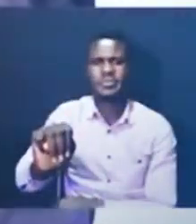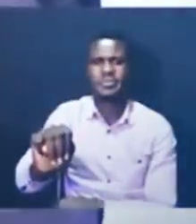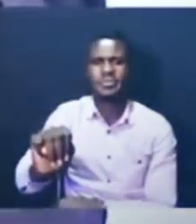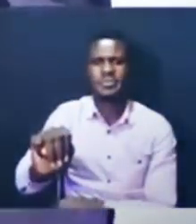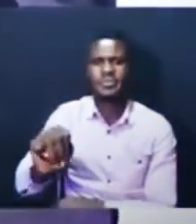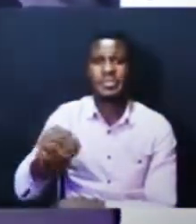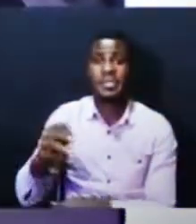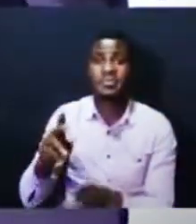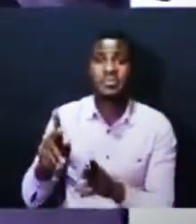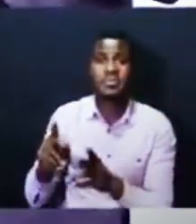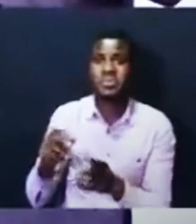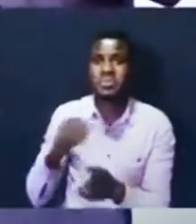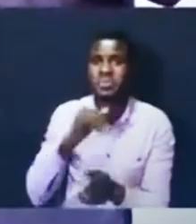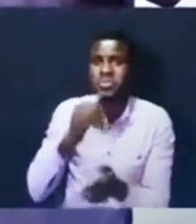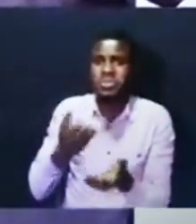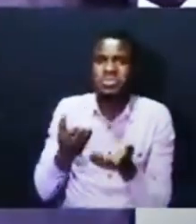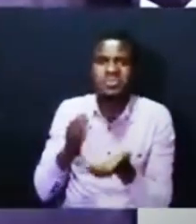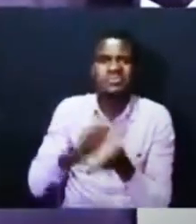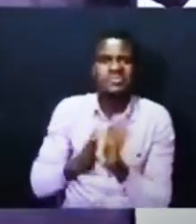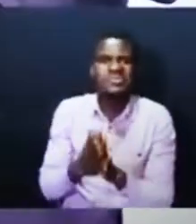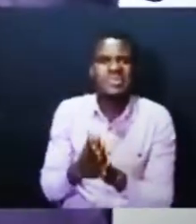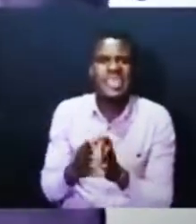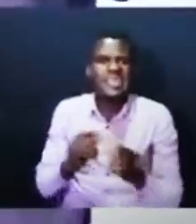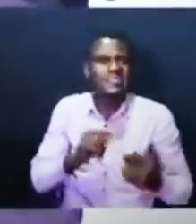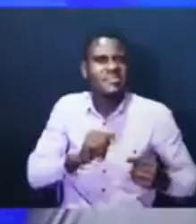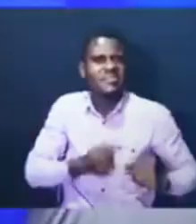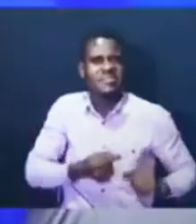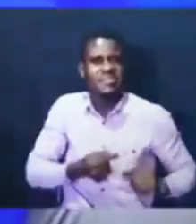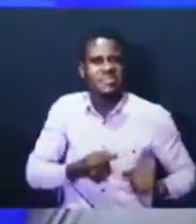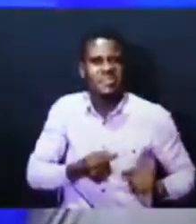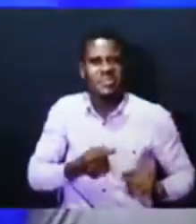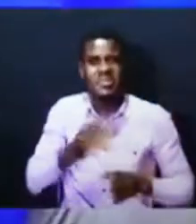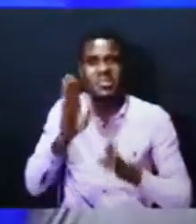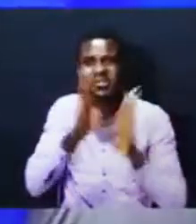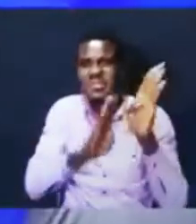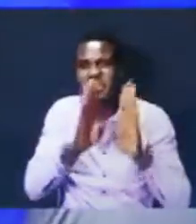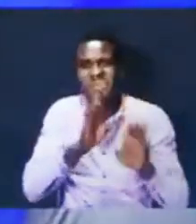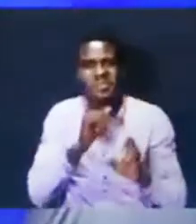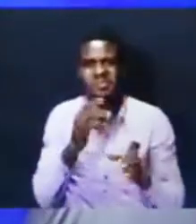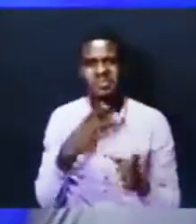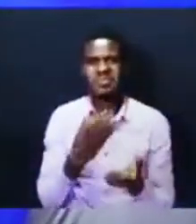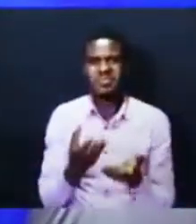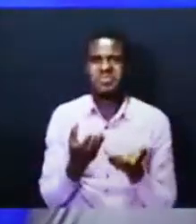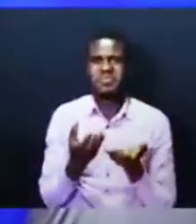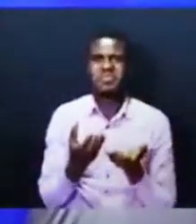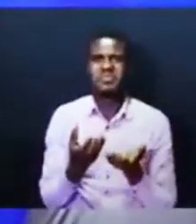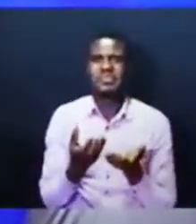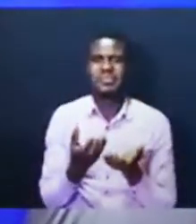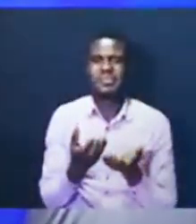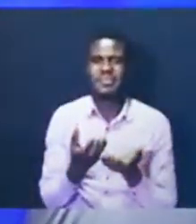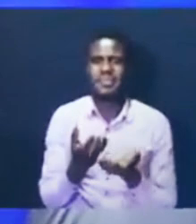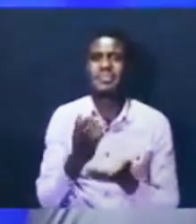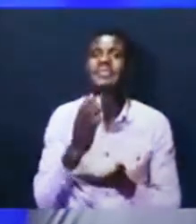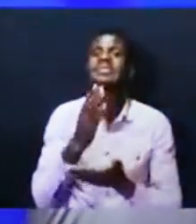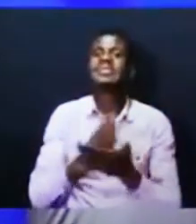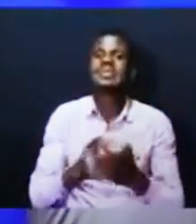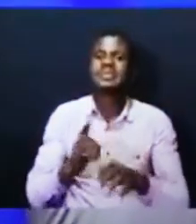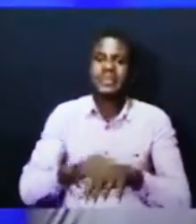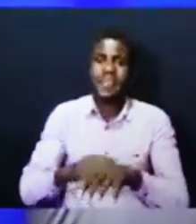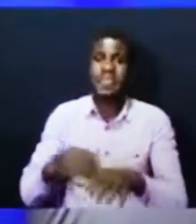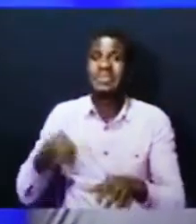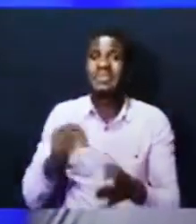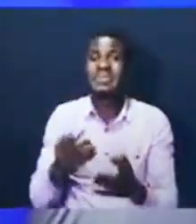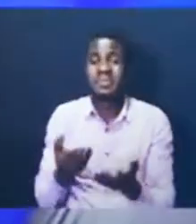they don't want to be afflicted. They don't want the trouble. Sometimes they want to escape